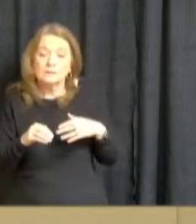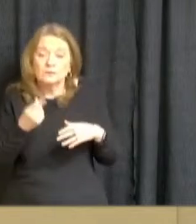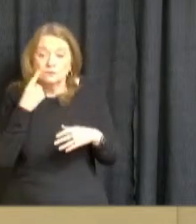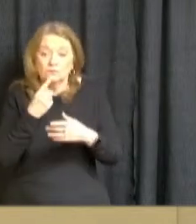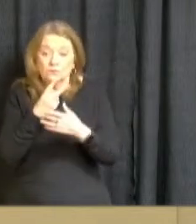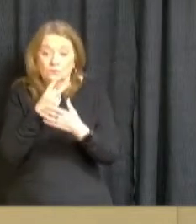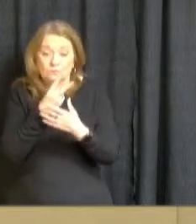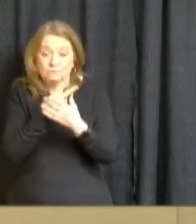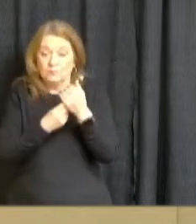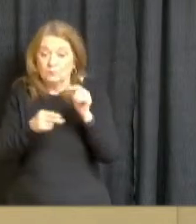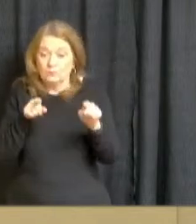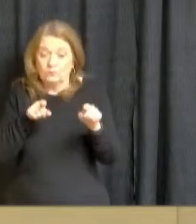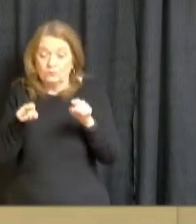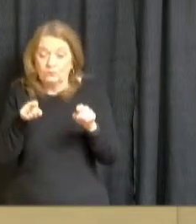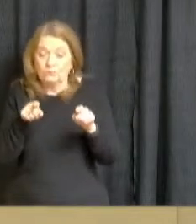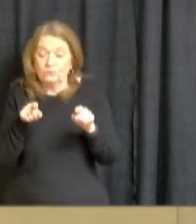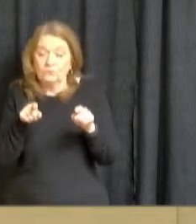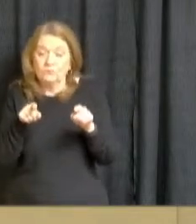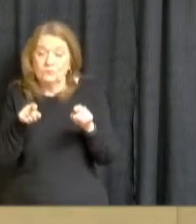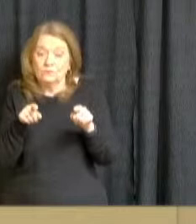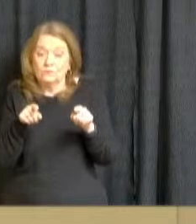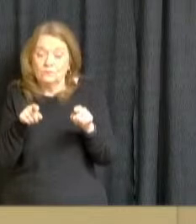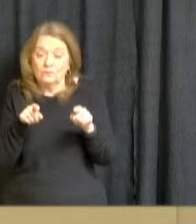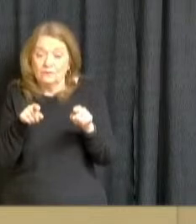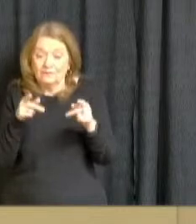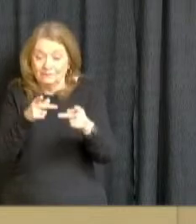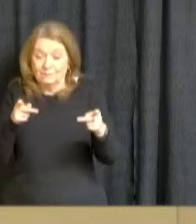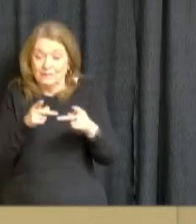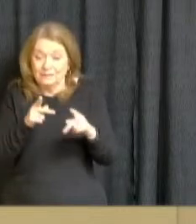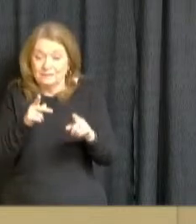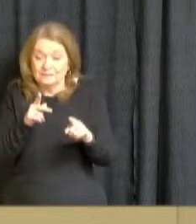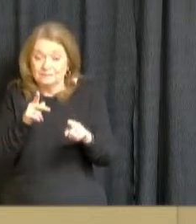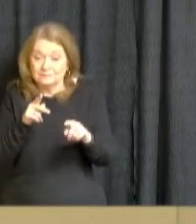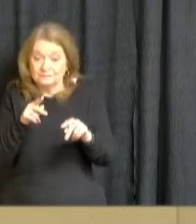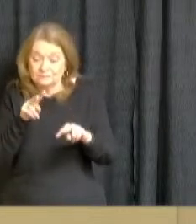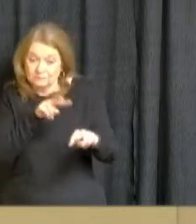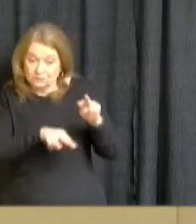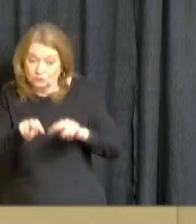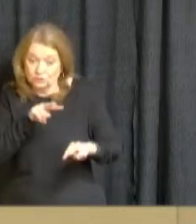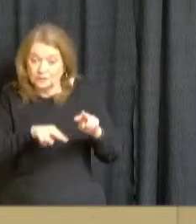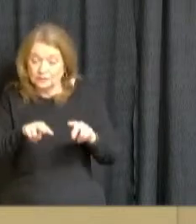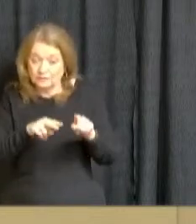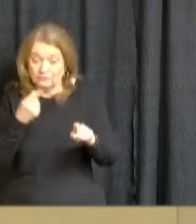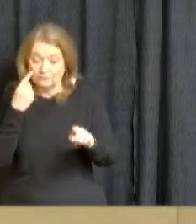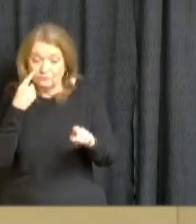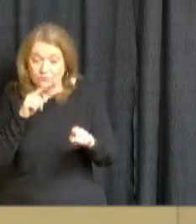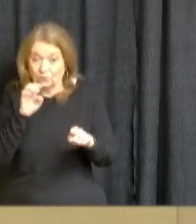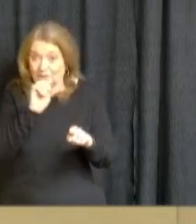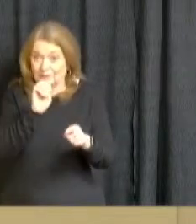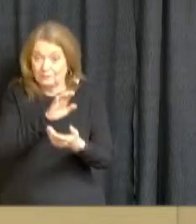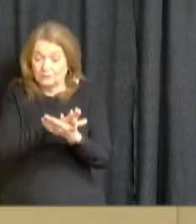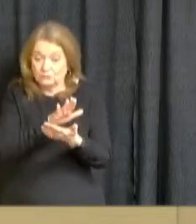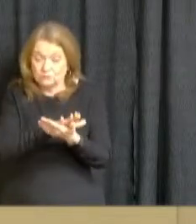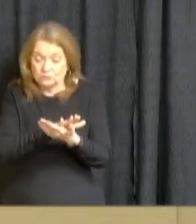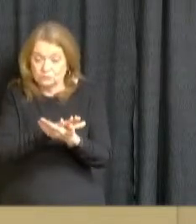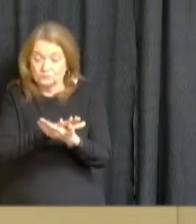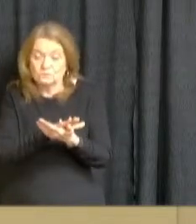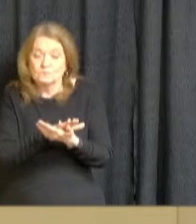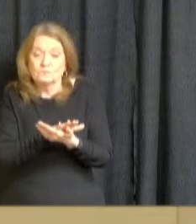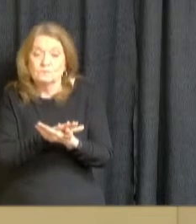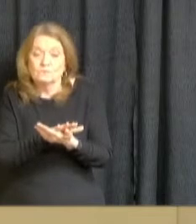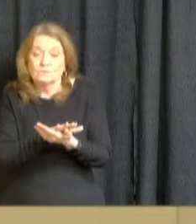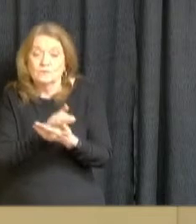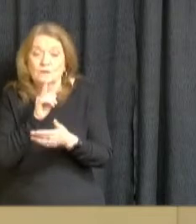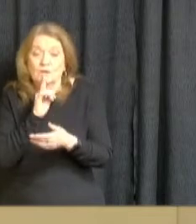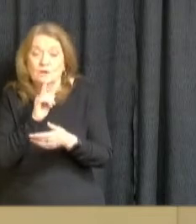both cases, the site that they are looking at, or the sites that they are looking at for an elementary school,